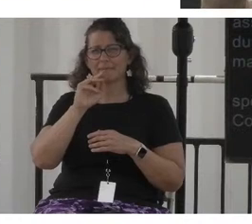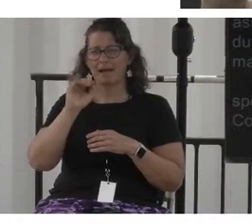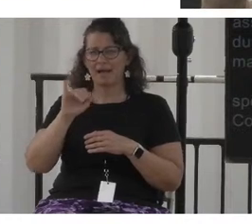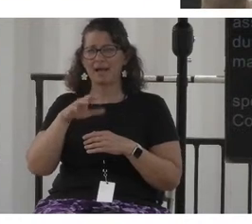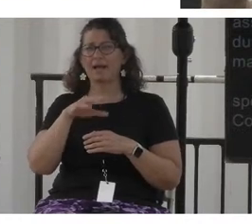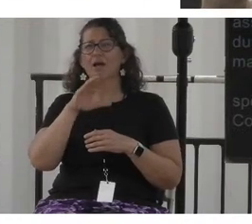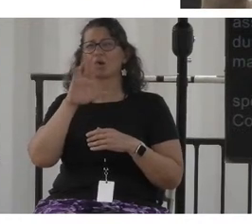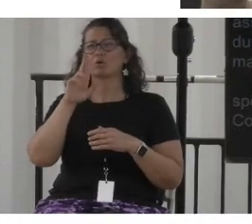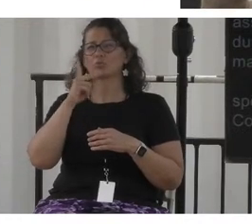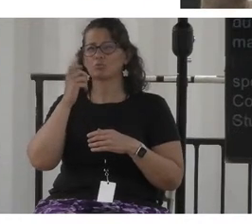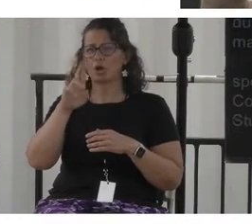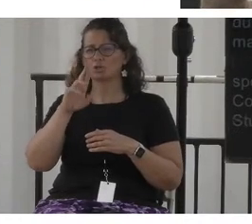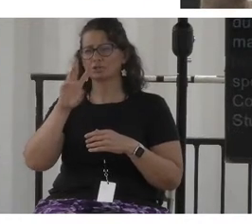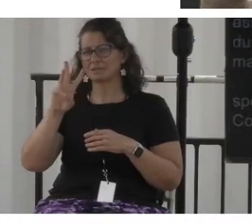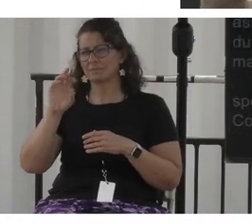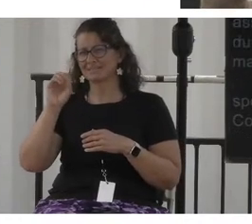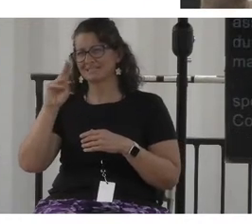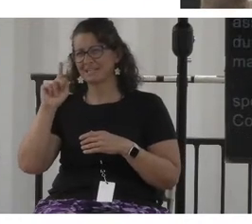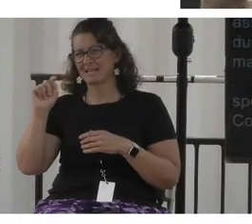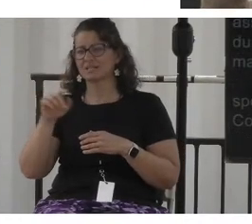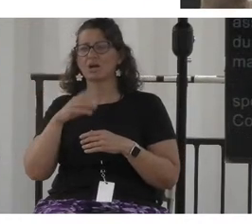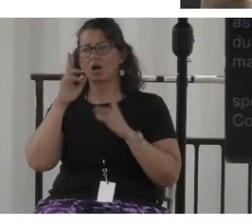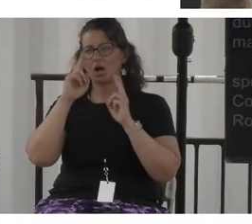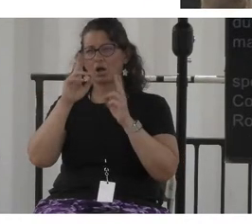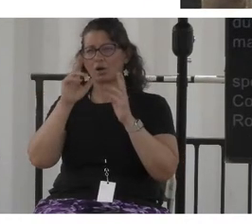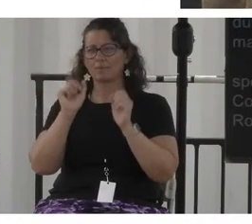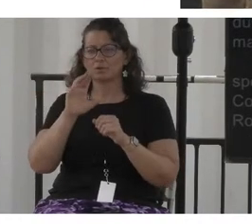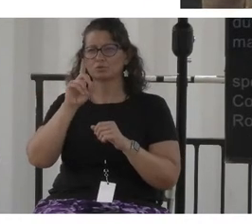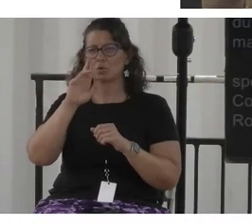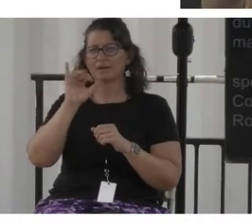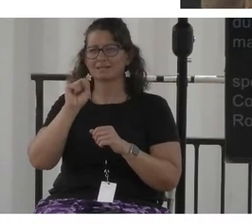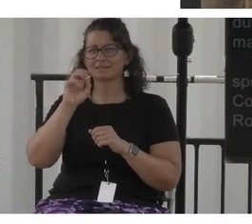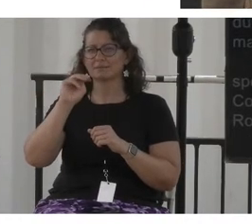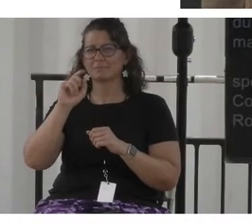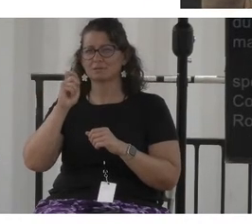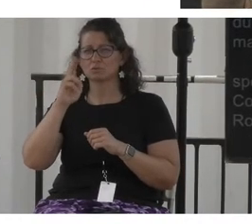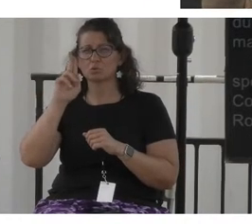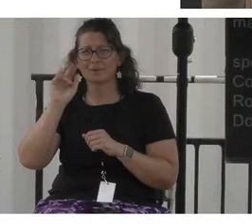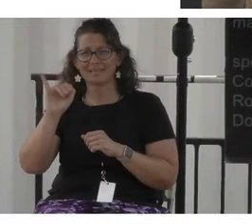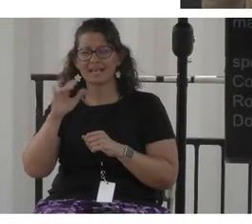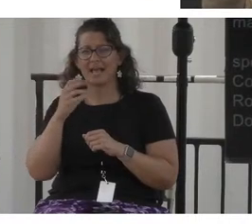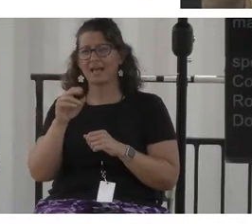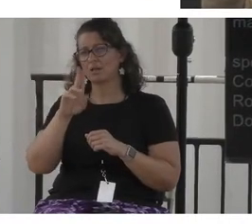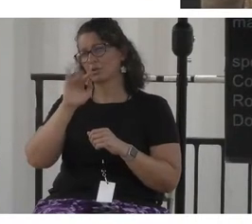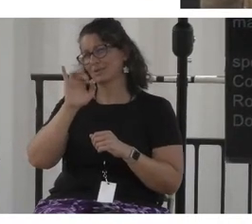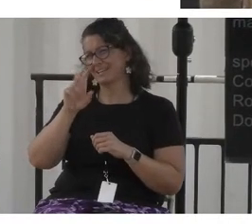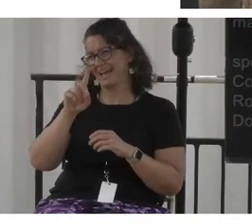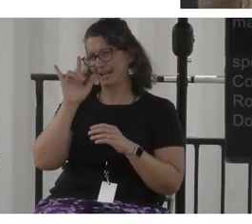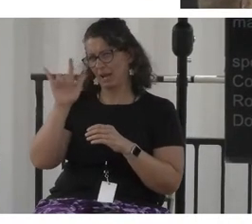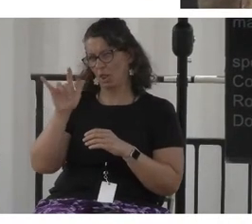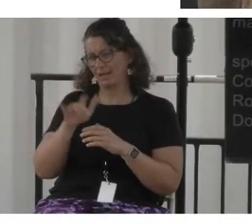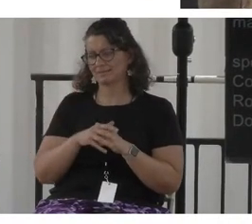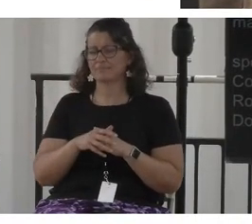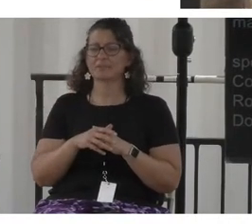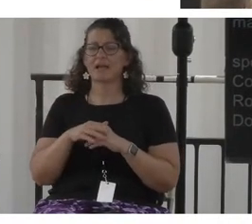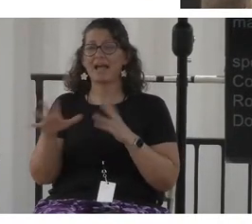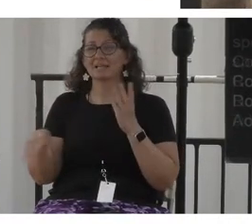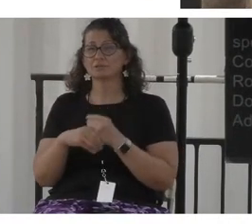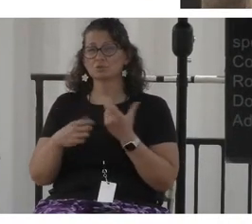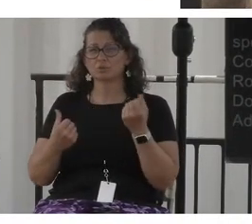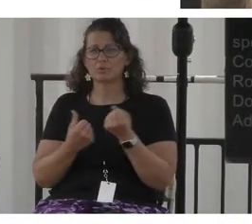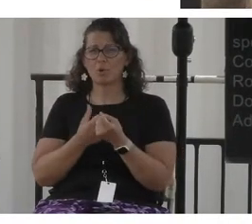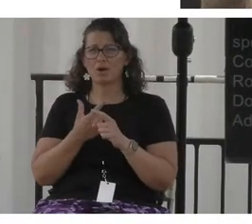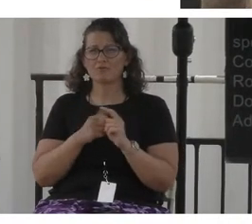W. Sant, and the Honorable Doris Matsui, and United Airlines. Additional support is provided by the Asian